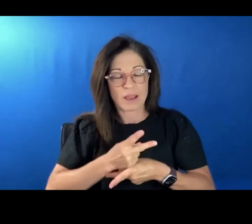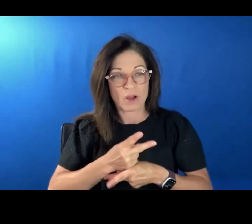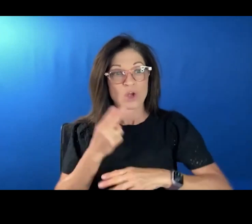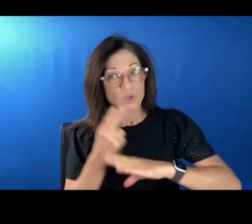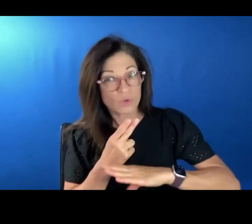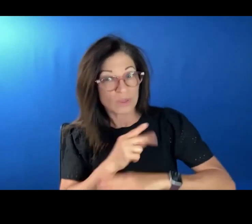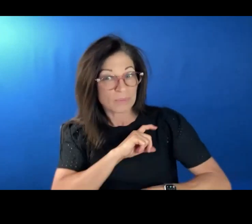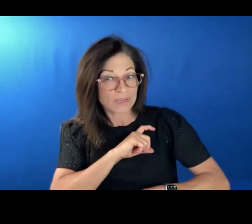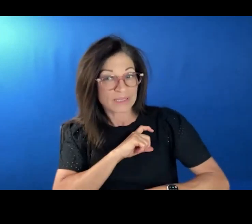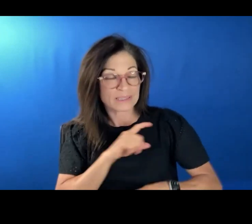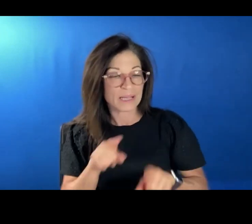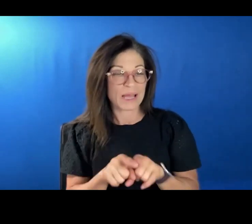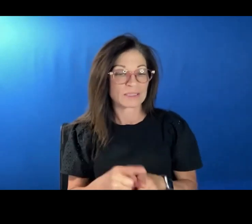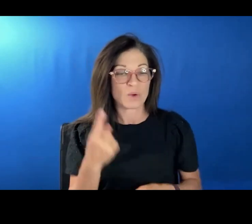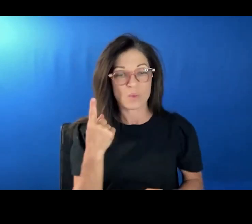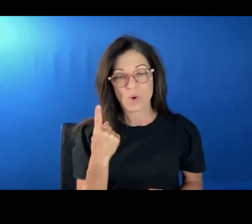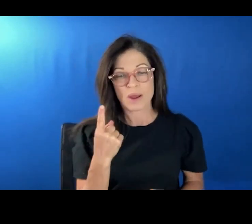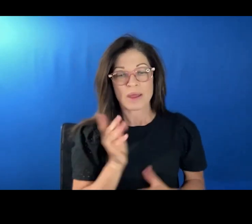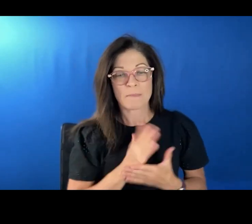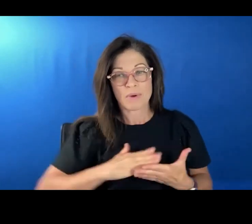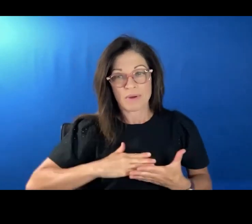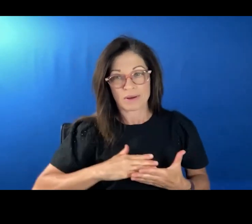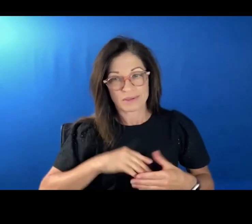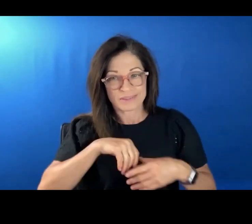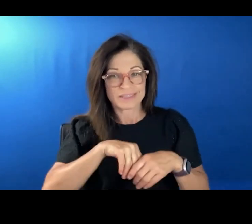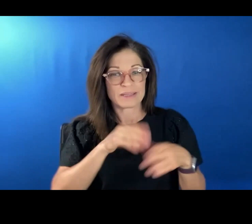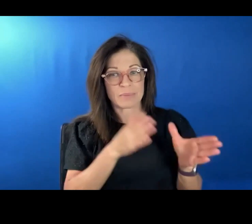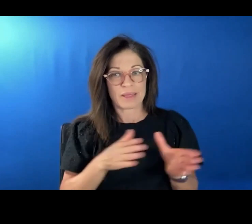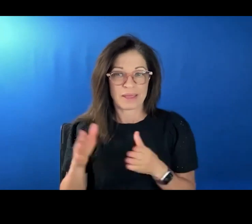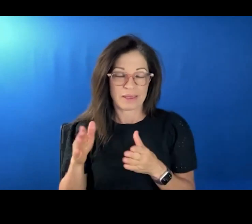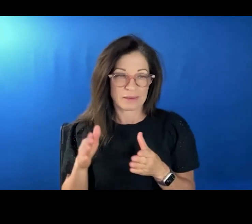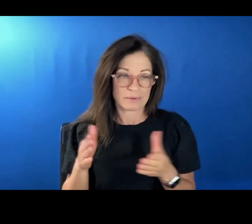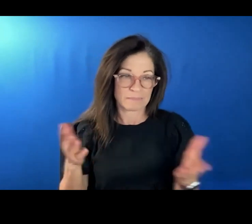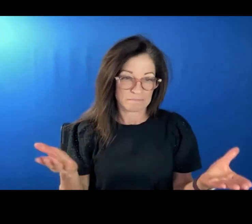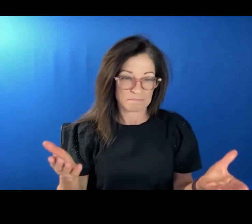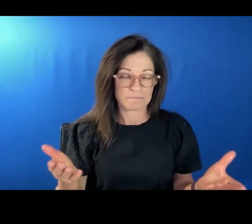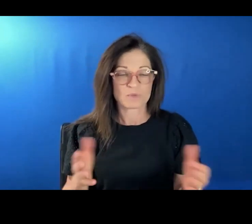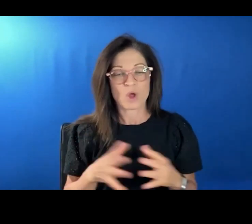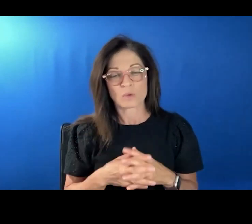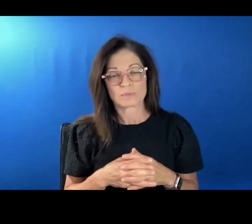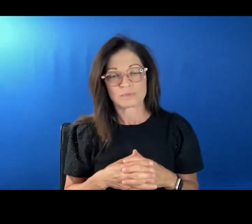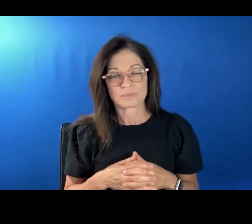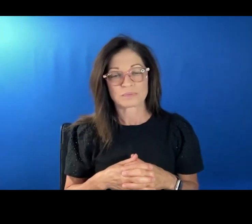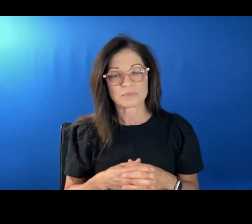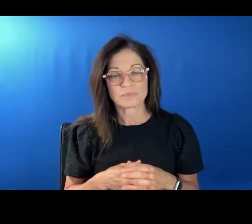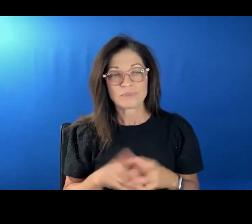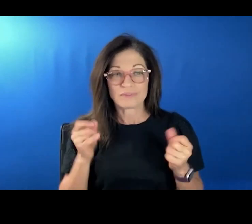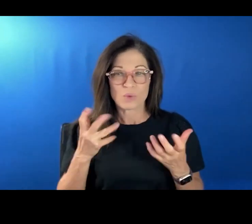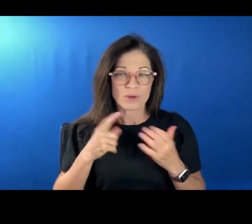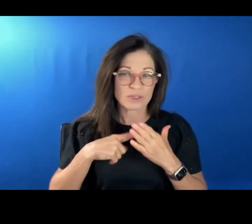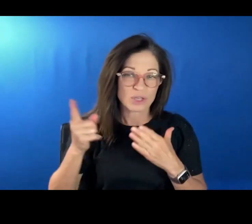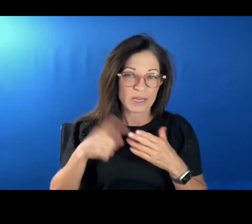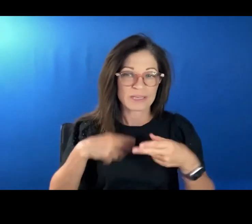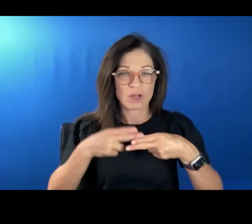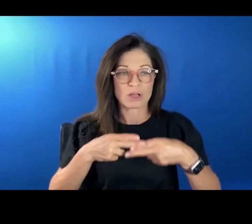one of those in her plan. So it's just something, if you want to look up, it's called Patient